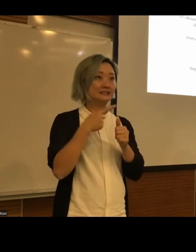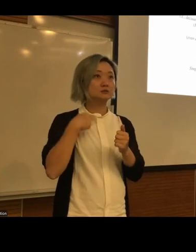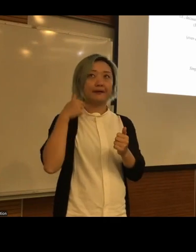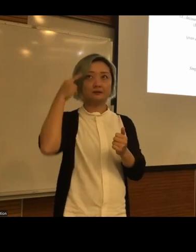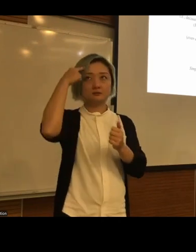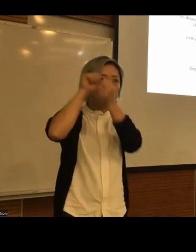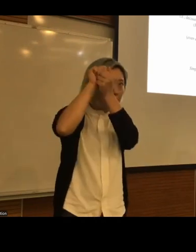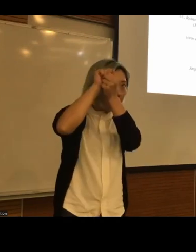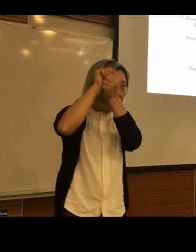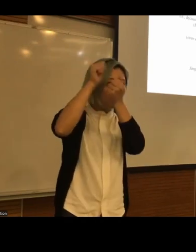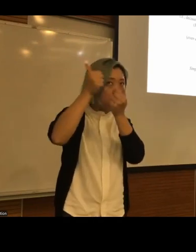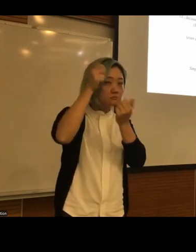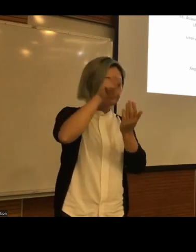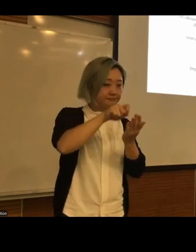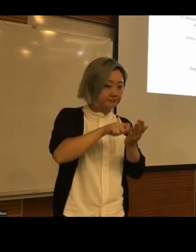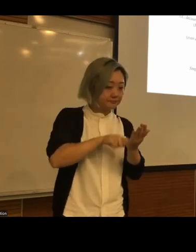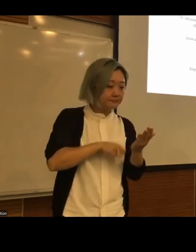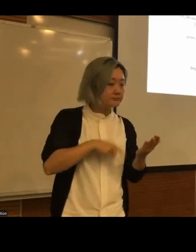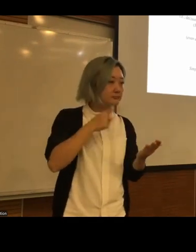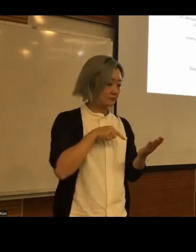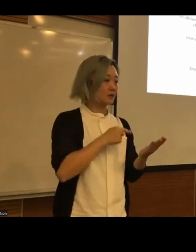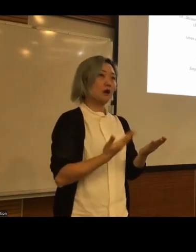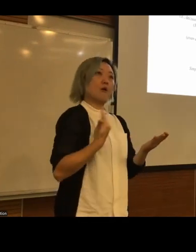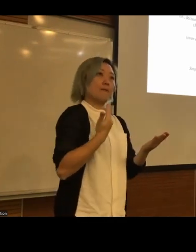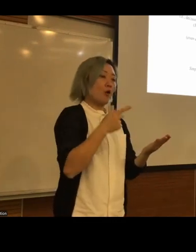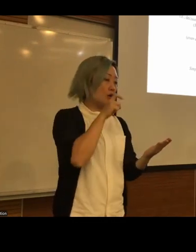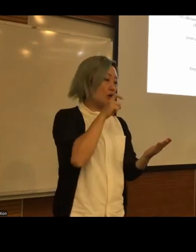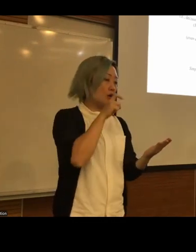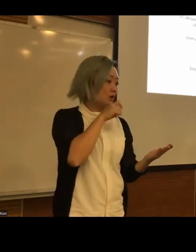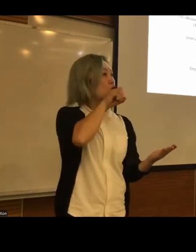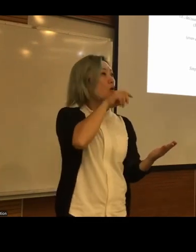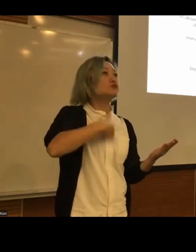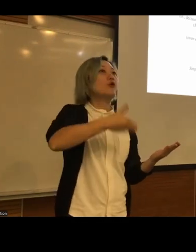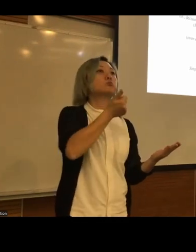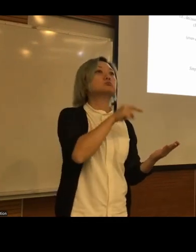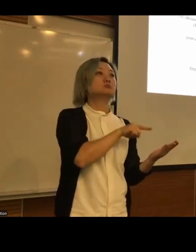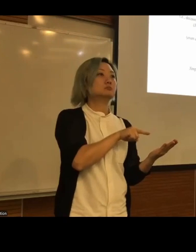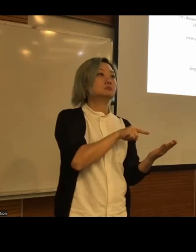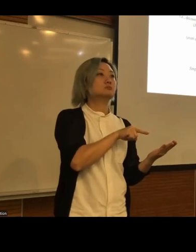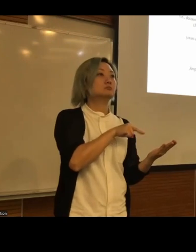this respect, I think it is good to talk about conceptual